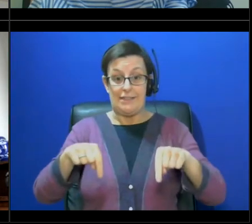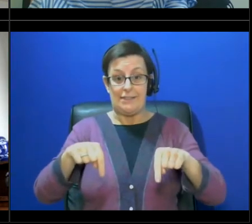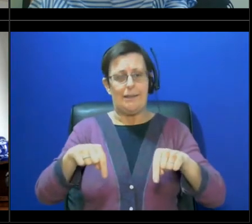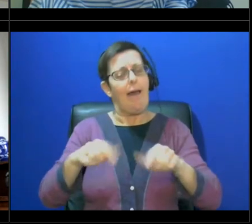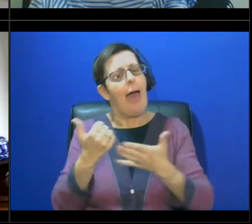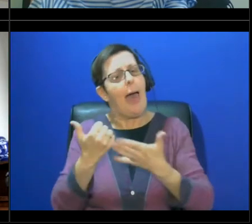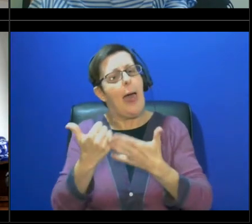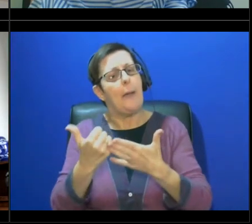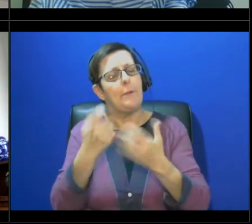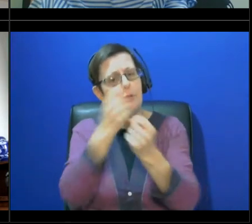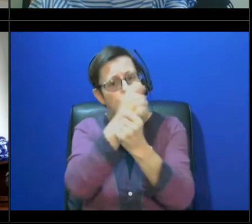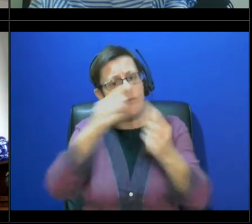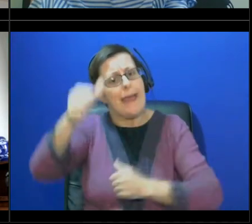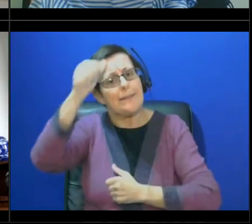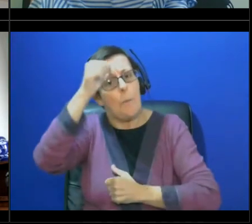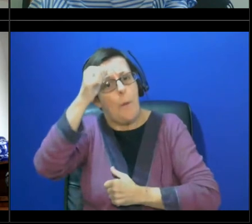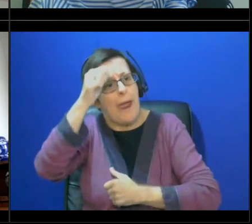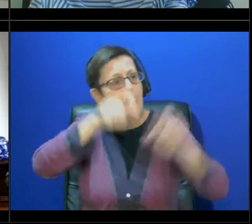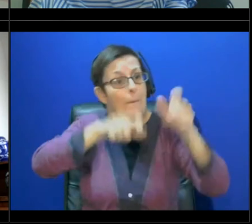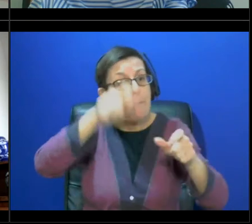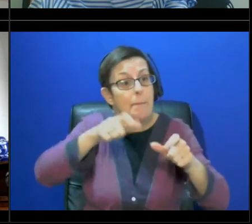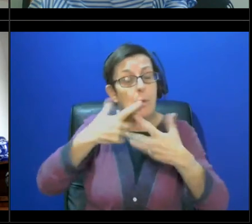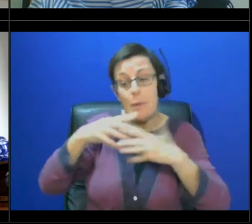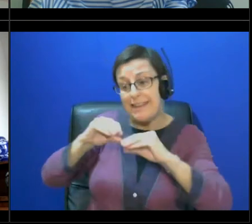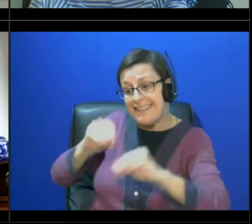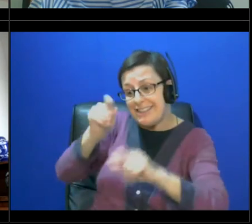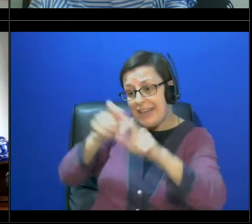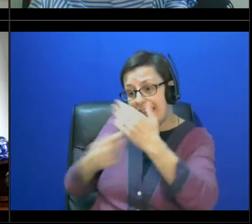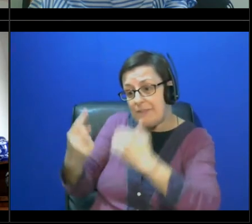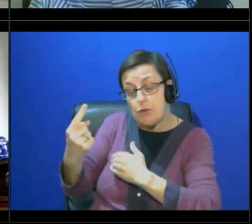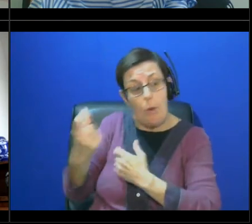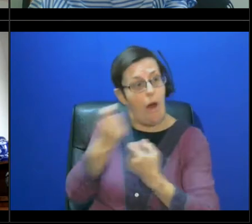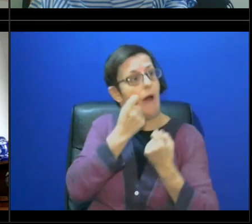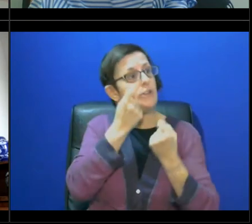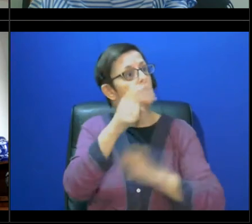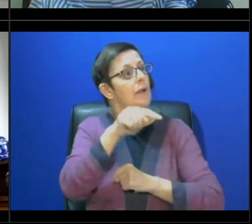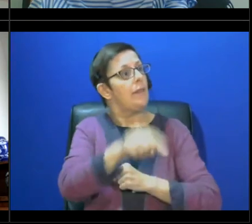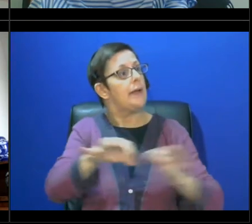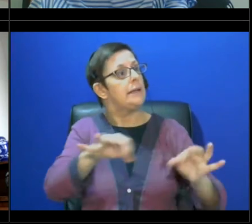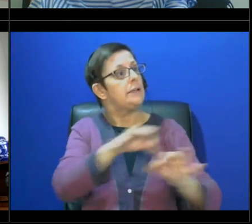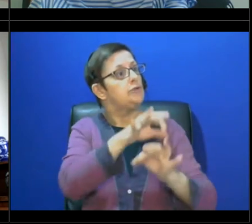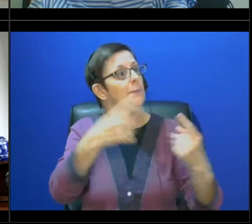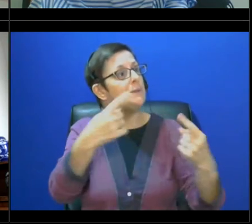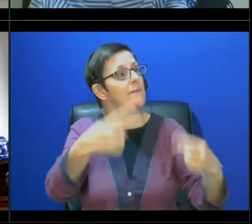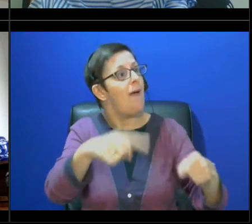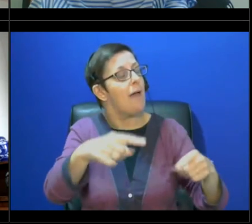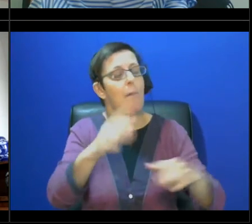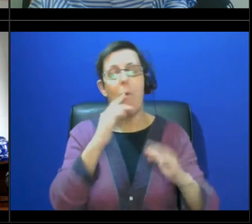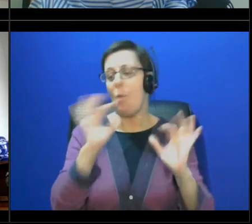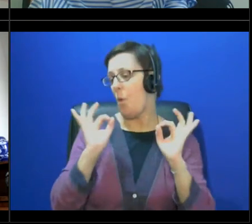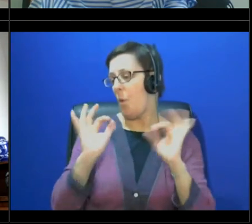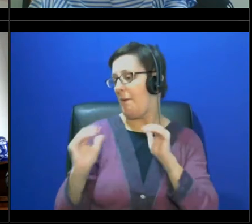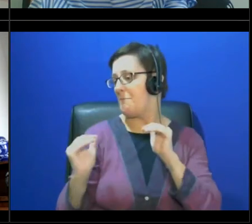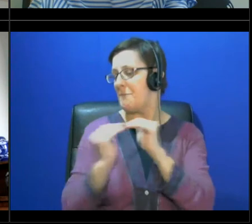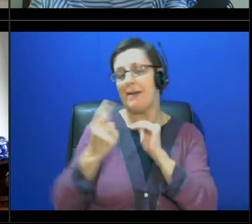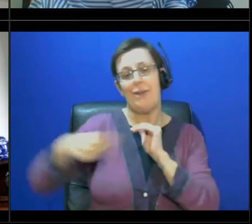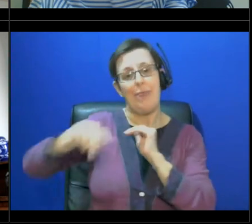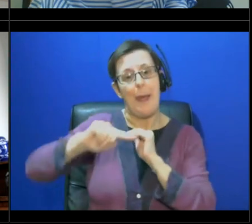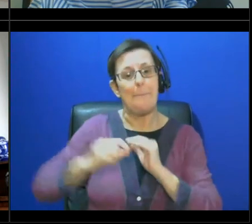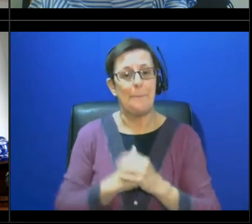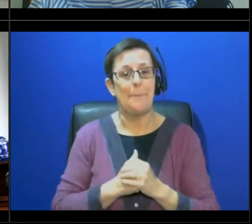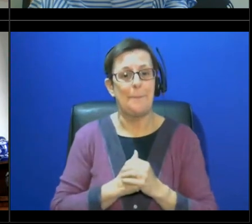awareness for individuals and for those that might be teaching them in the coming months and years. I want to come back to